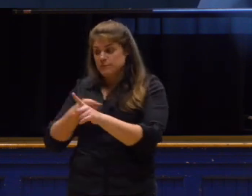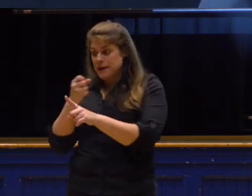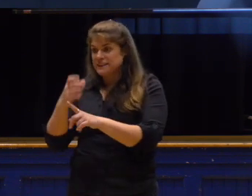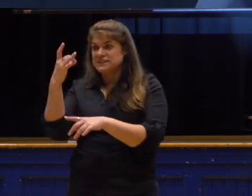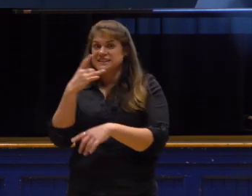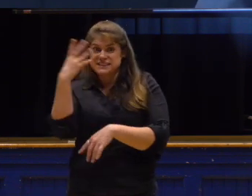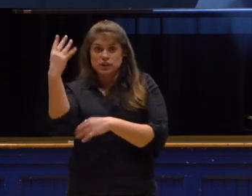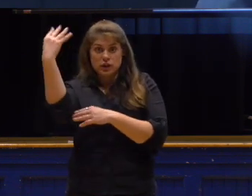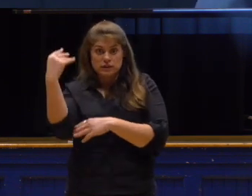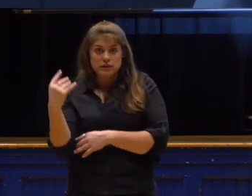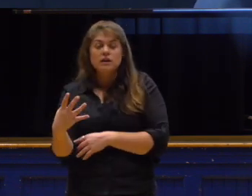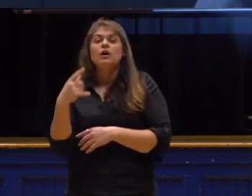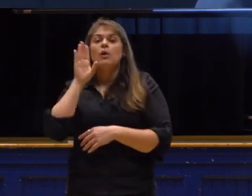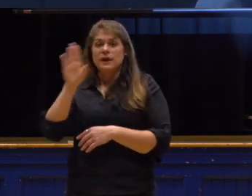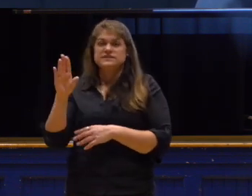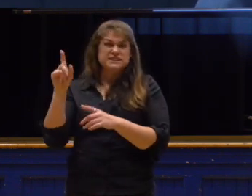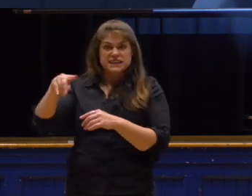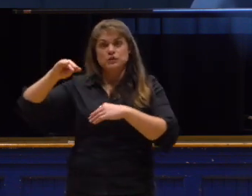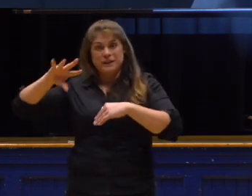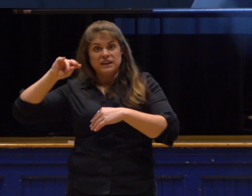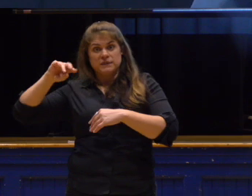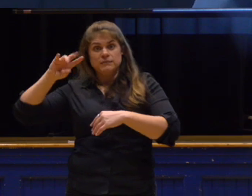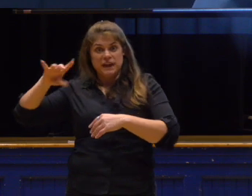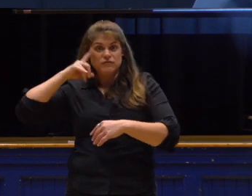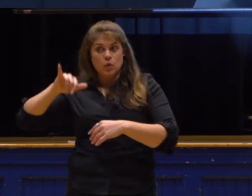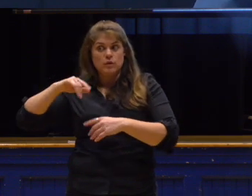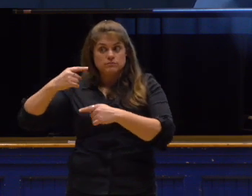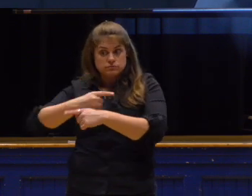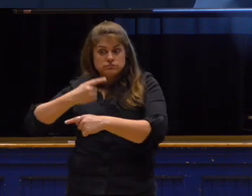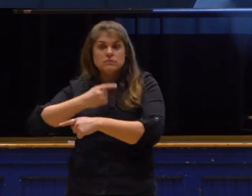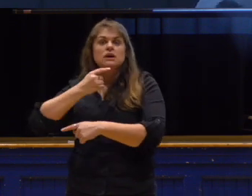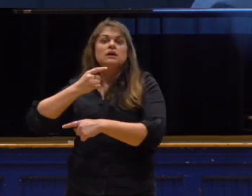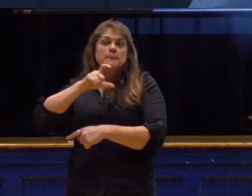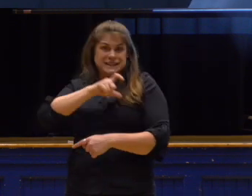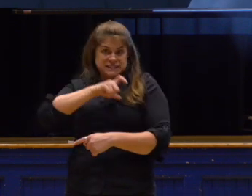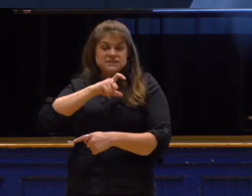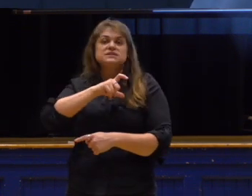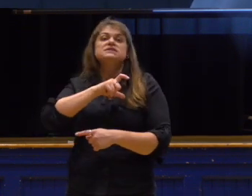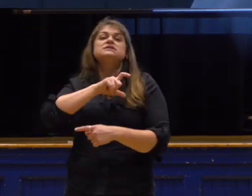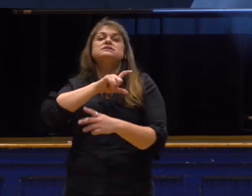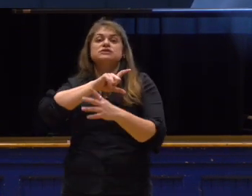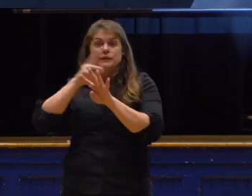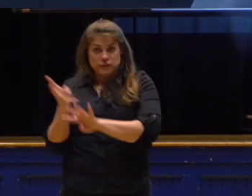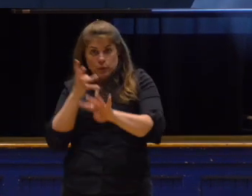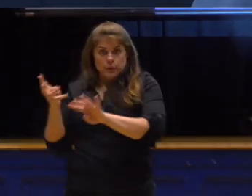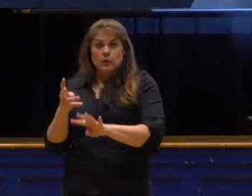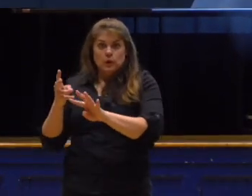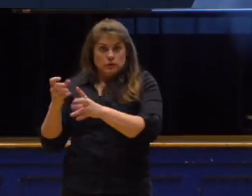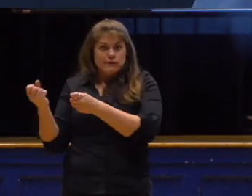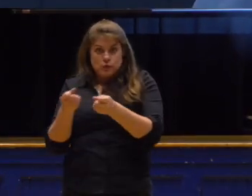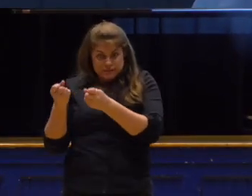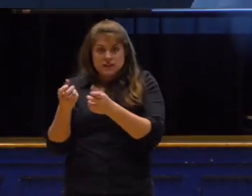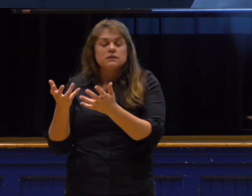affect the traffic signal? Does that traffic signal need to be blinking in order to get police out there to get traffic